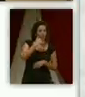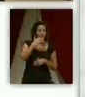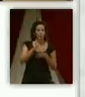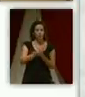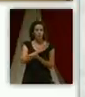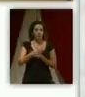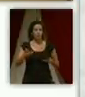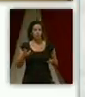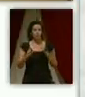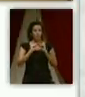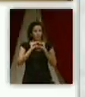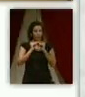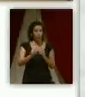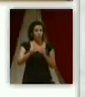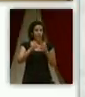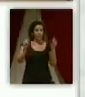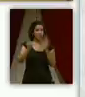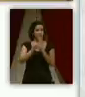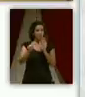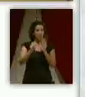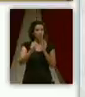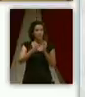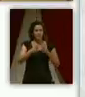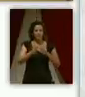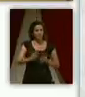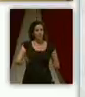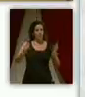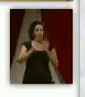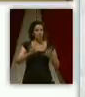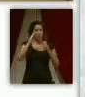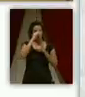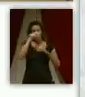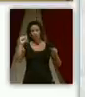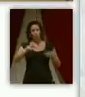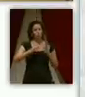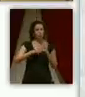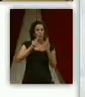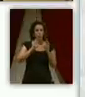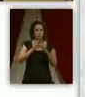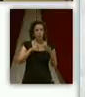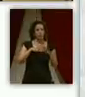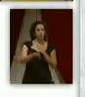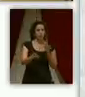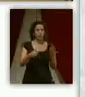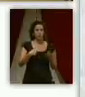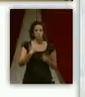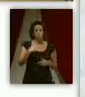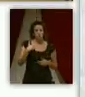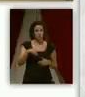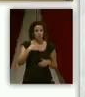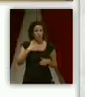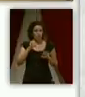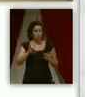nothing's accessible. The Firefox developers didn't implement absolutely anything. They completely forgot